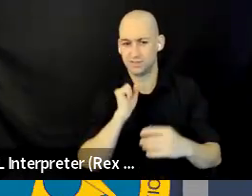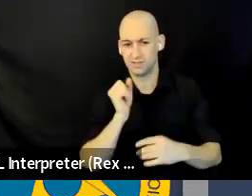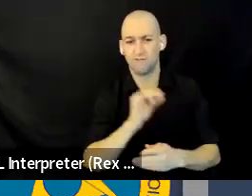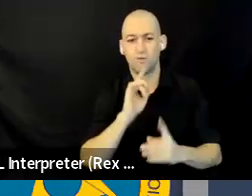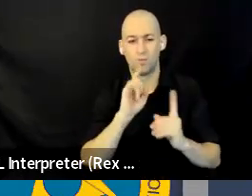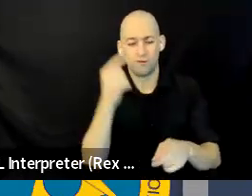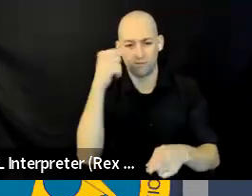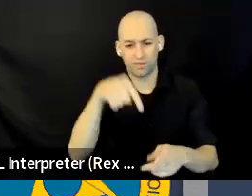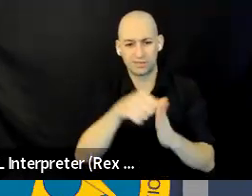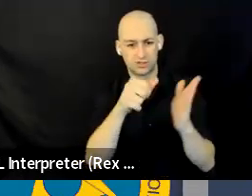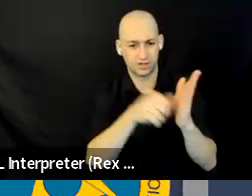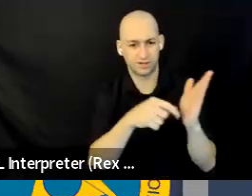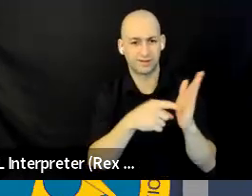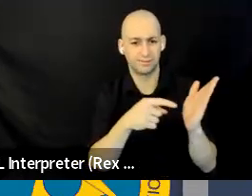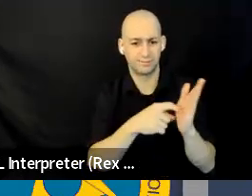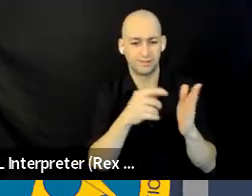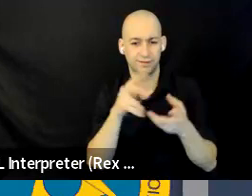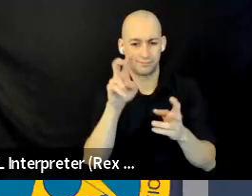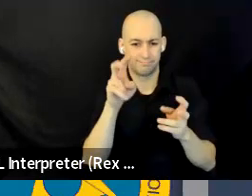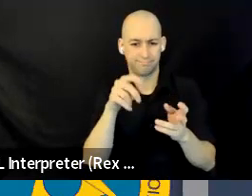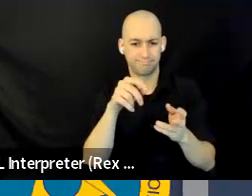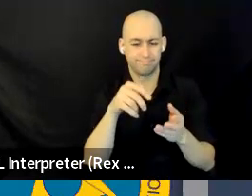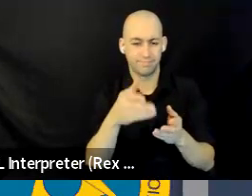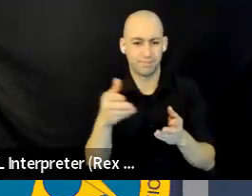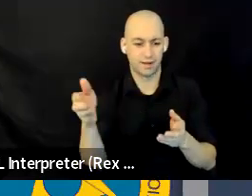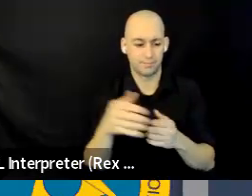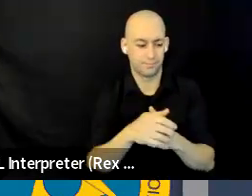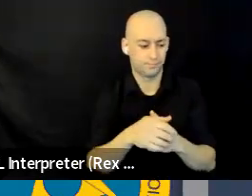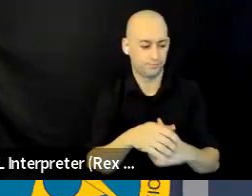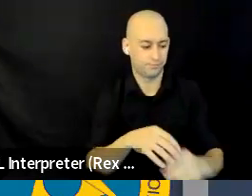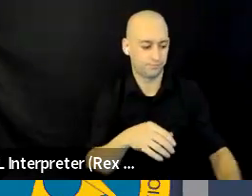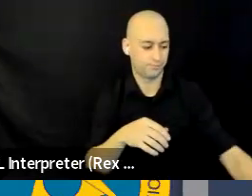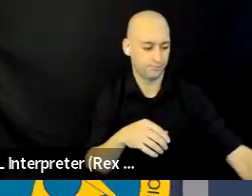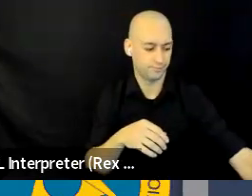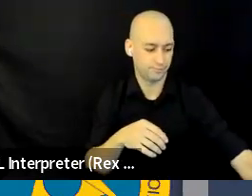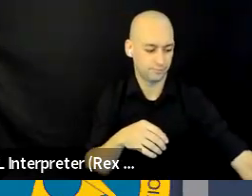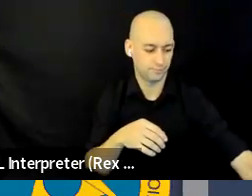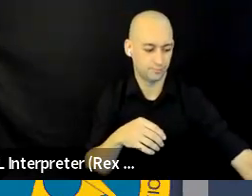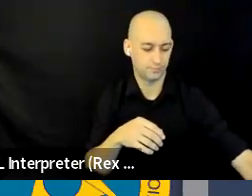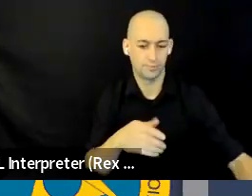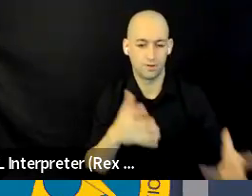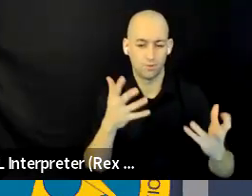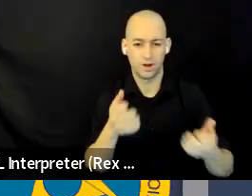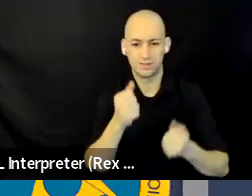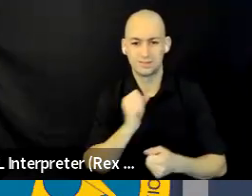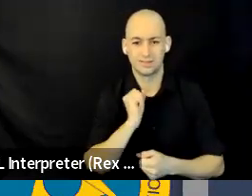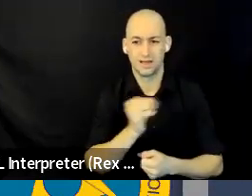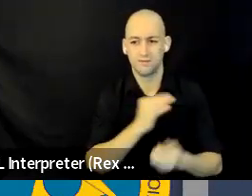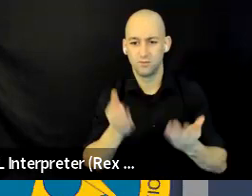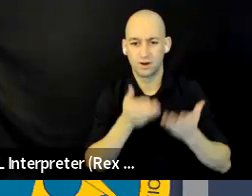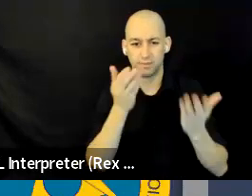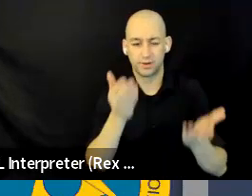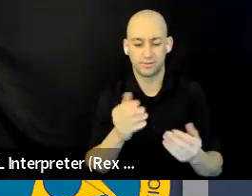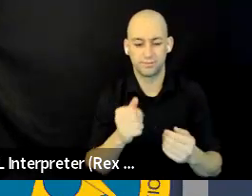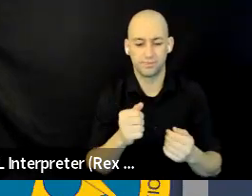this agenda item, the trust submitted a comment letter regarding one of the projects that staff is recommending be accepted into the LTCAP program,